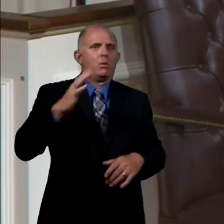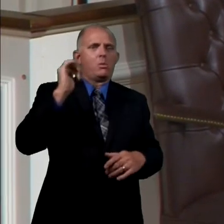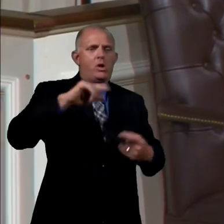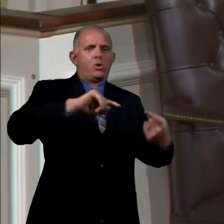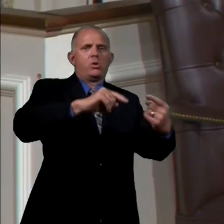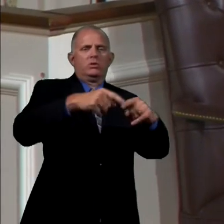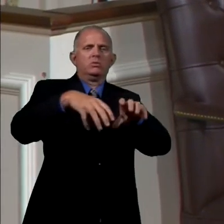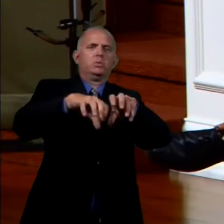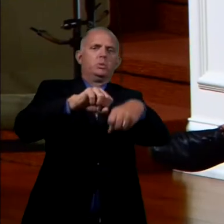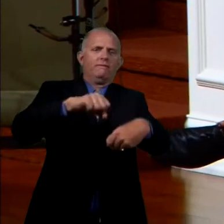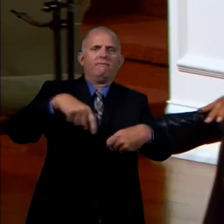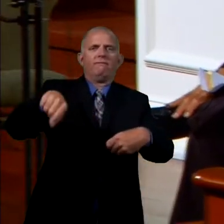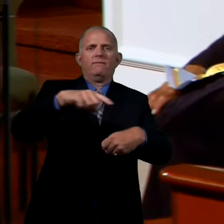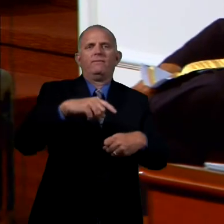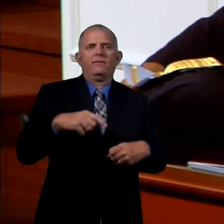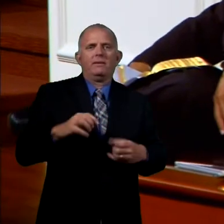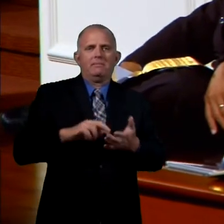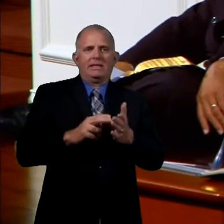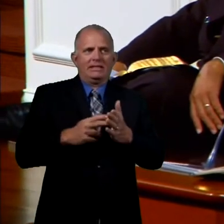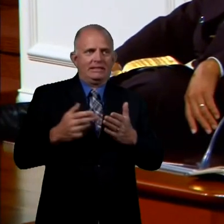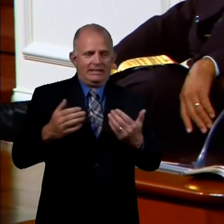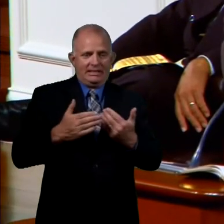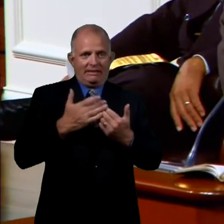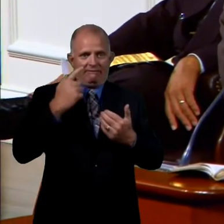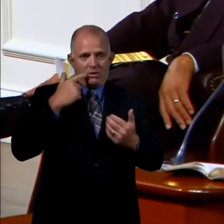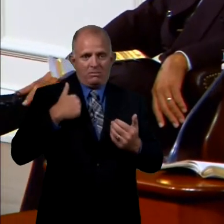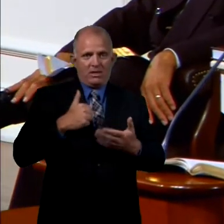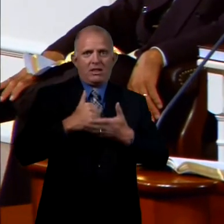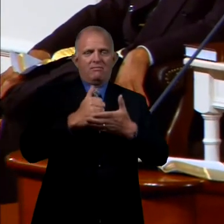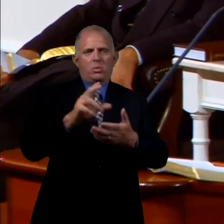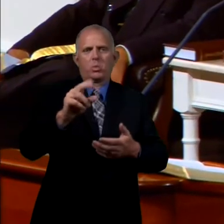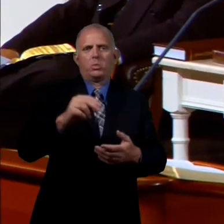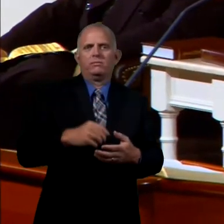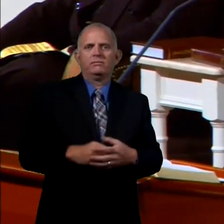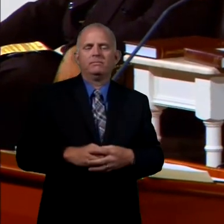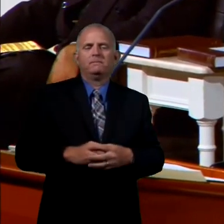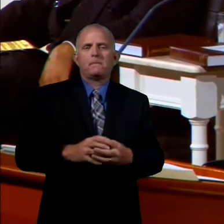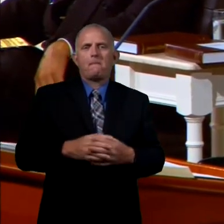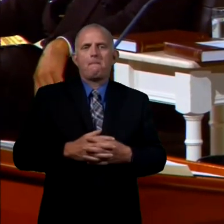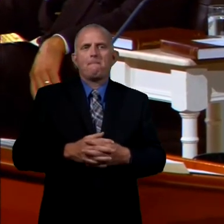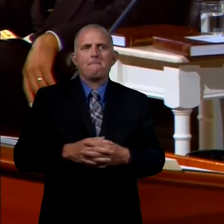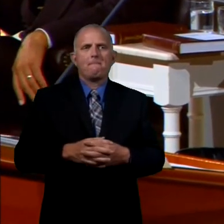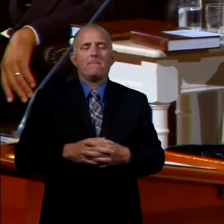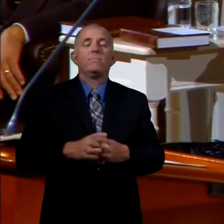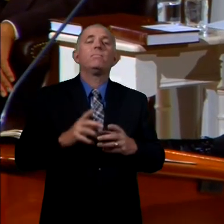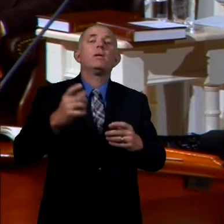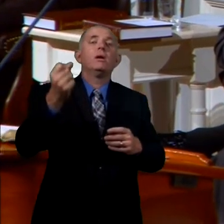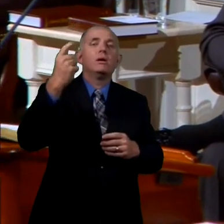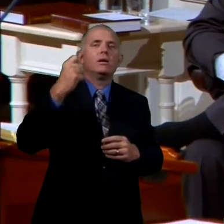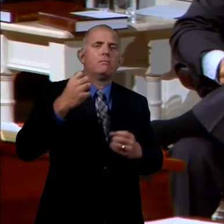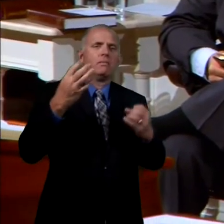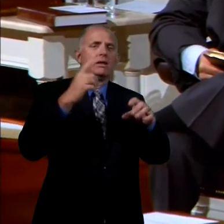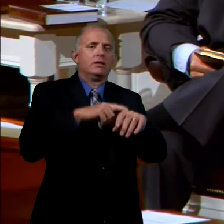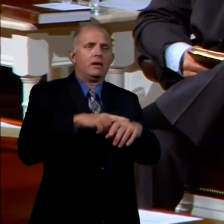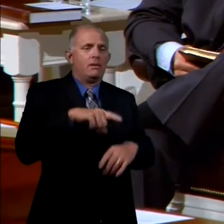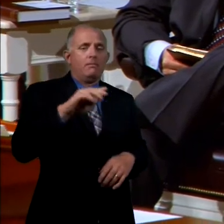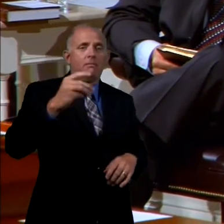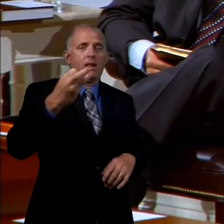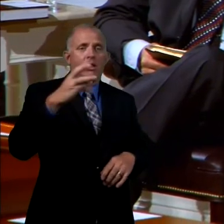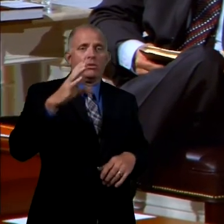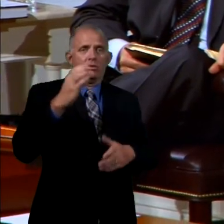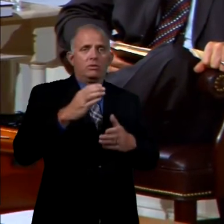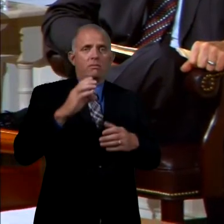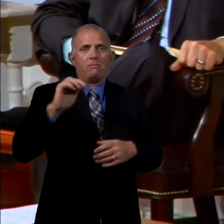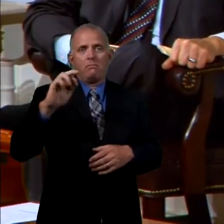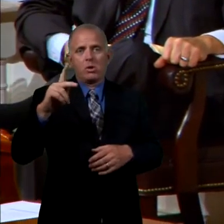hurting. Does that make it easy? No, it doesn't. But how many times do you see people in the Gospels, Matthew, Mark, Luke, and John, how many times do you